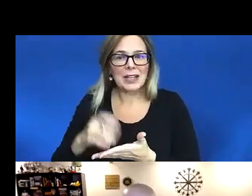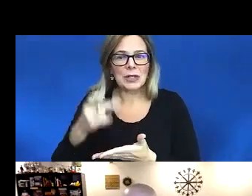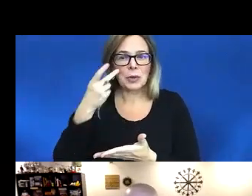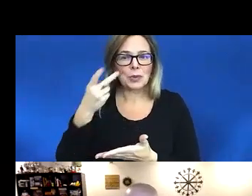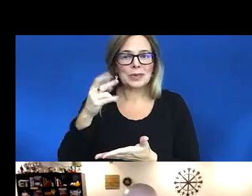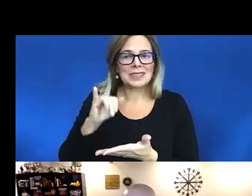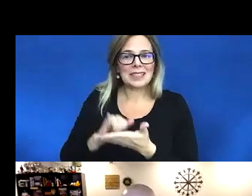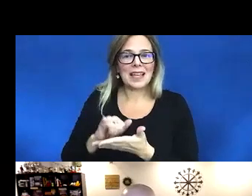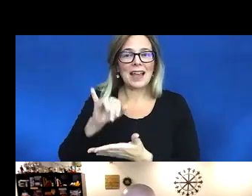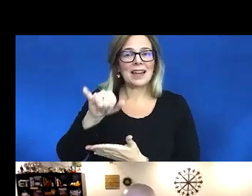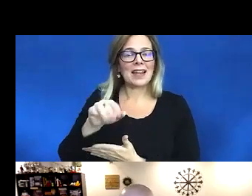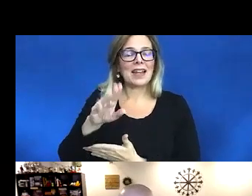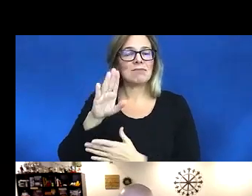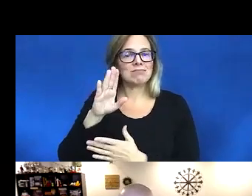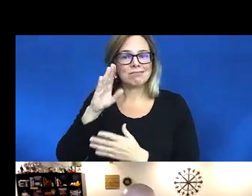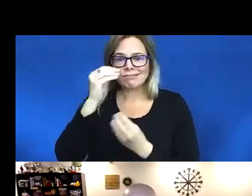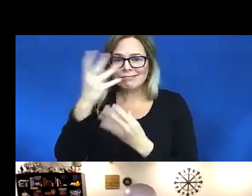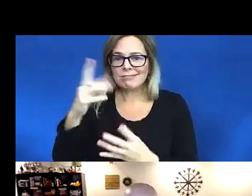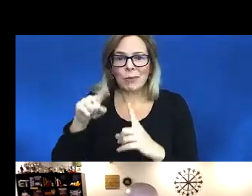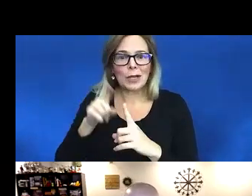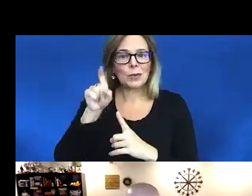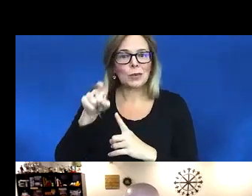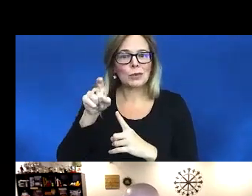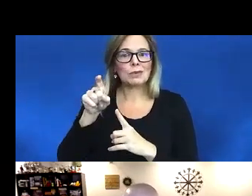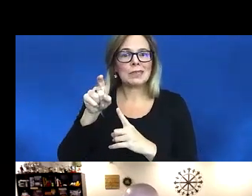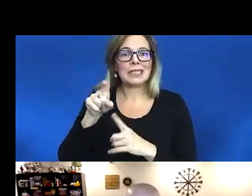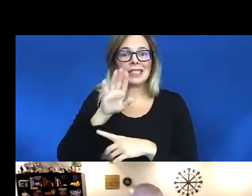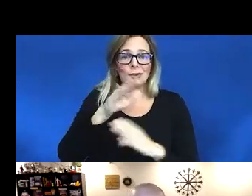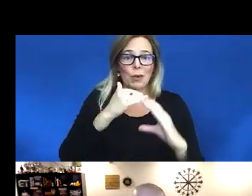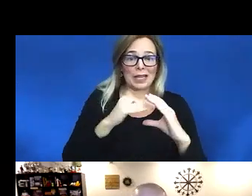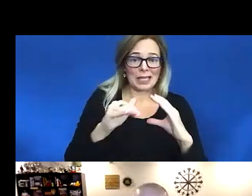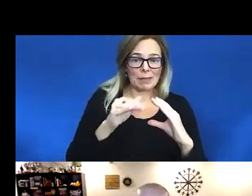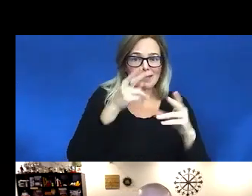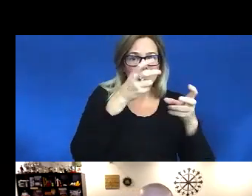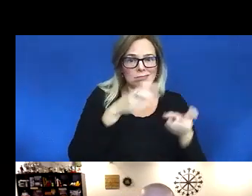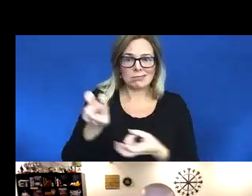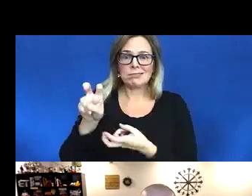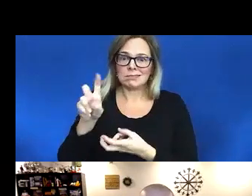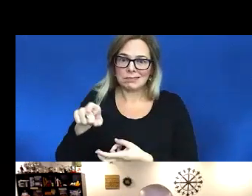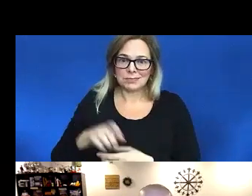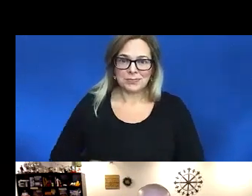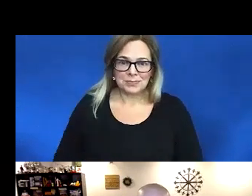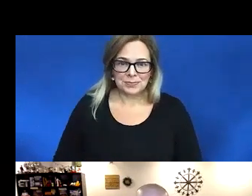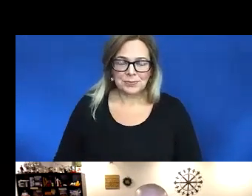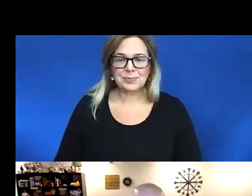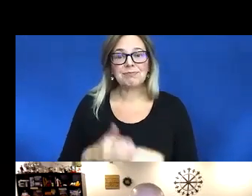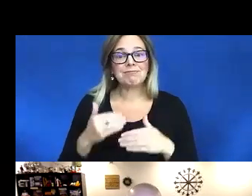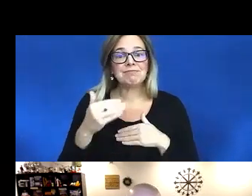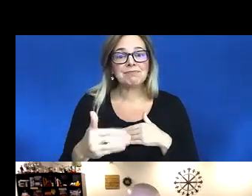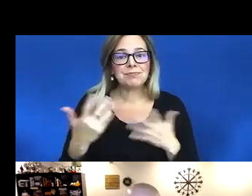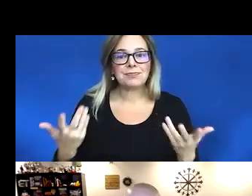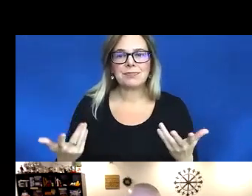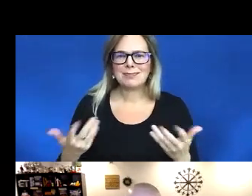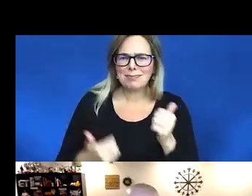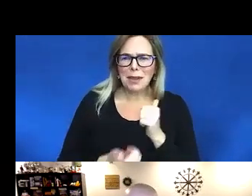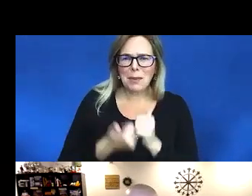the information you need to know when it's time to switch over your email. Next slide, please. Most of this is going to happen behind the scenes. If you're